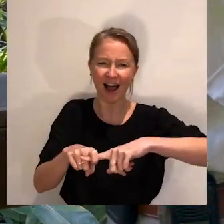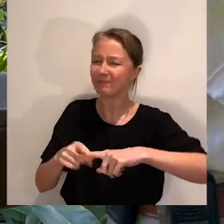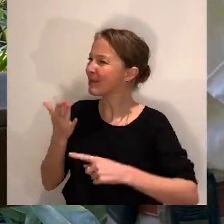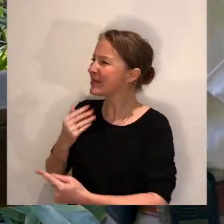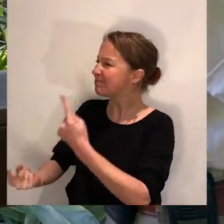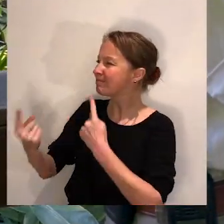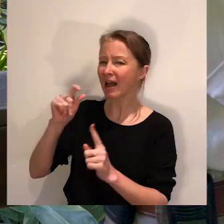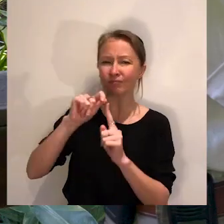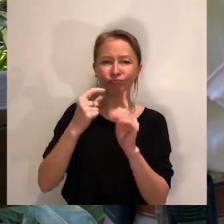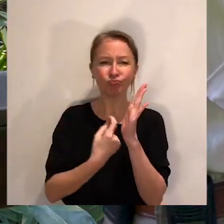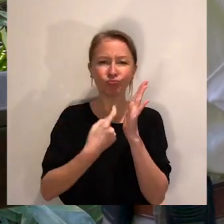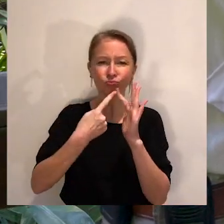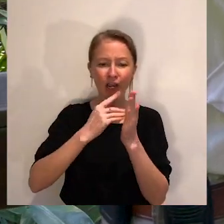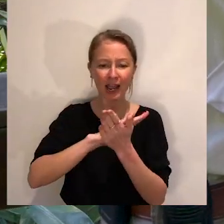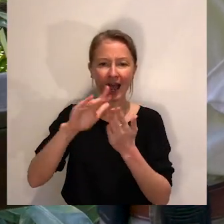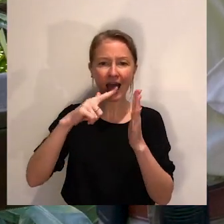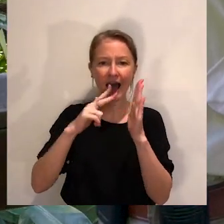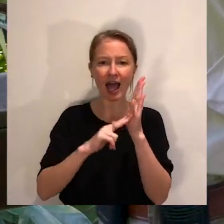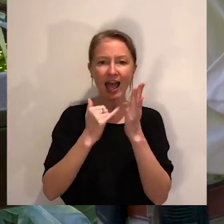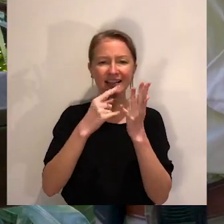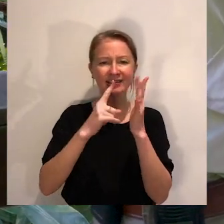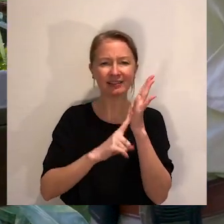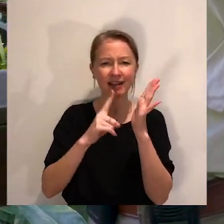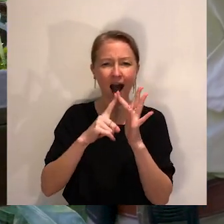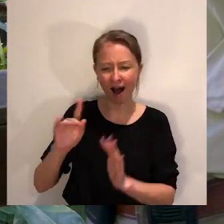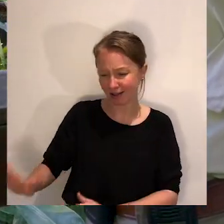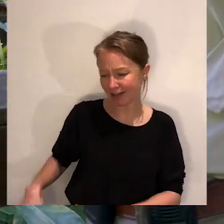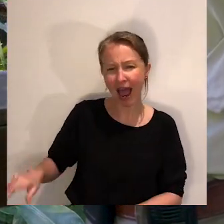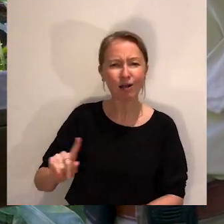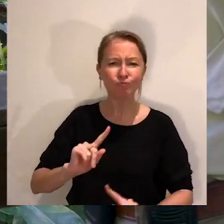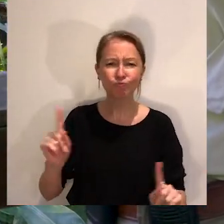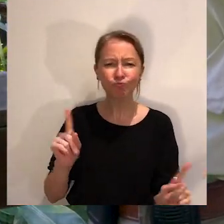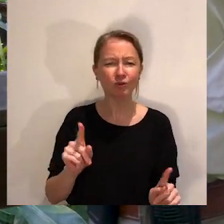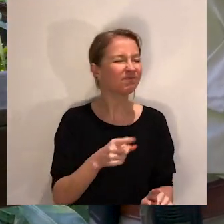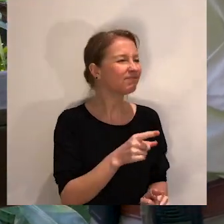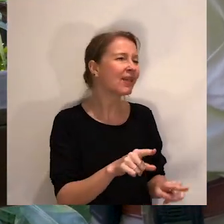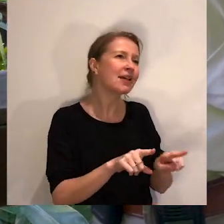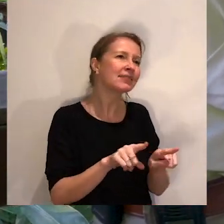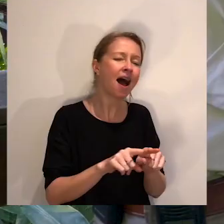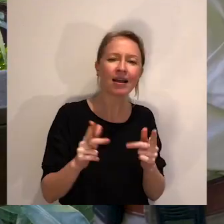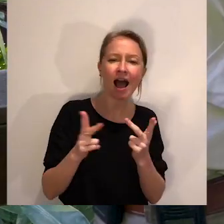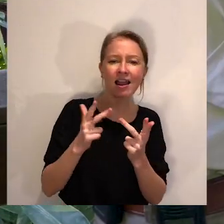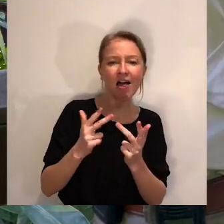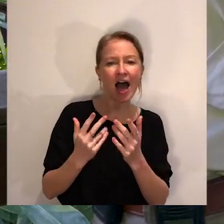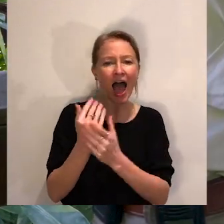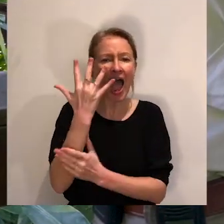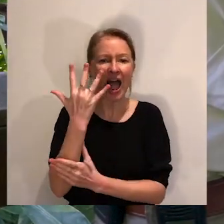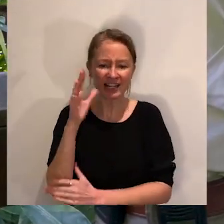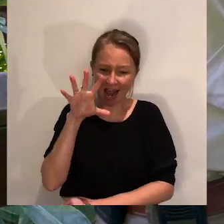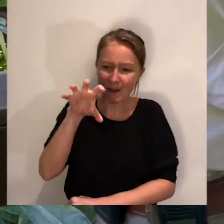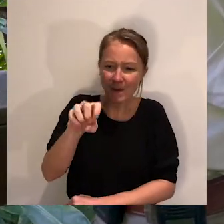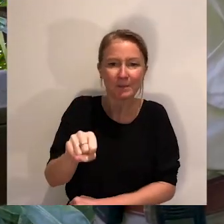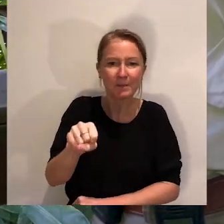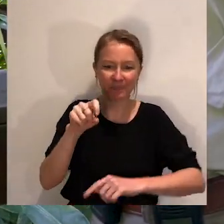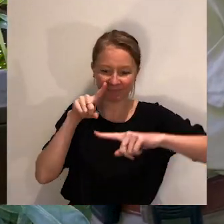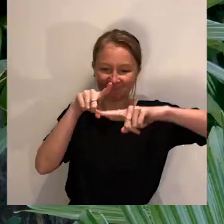is? So a prehensile tail is just like having a fifth limb. So it's like having another hand, and that's pretty much what they